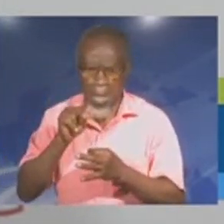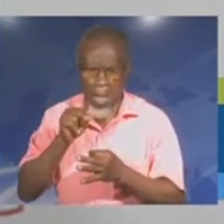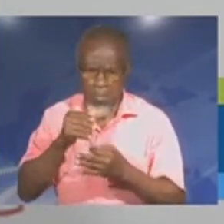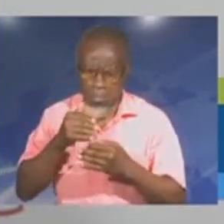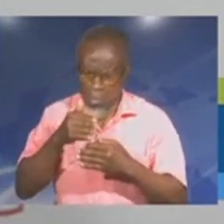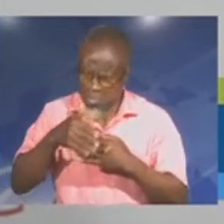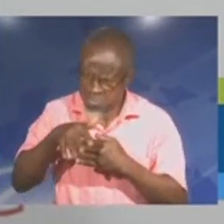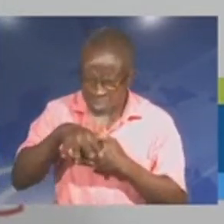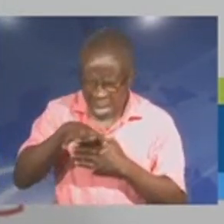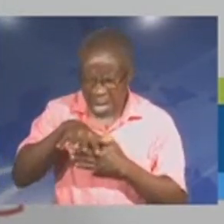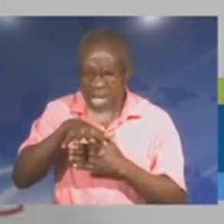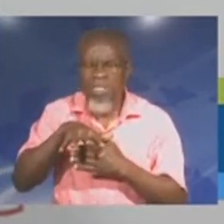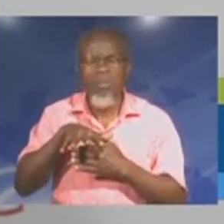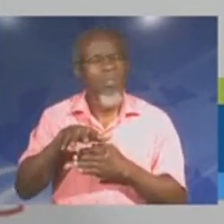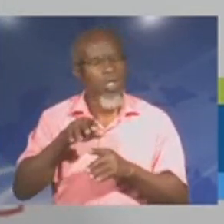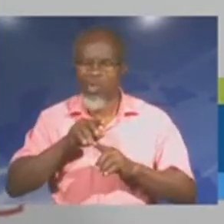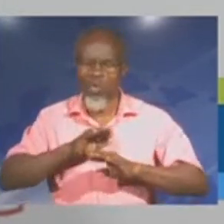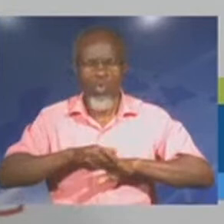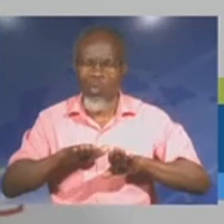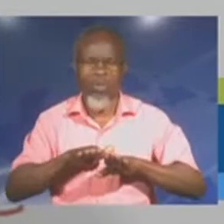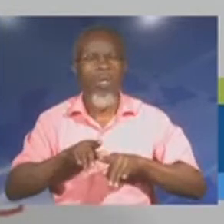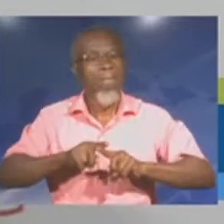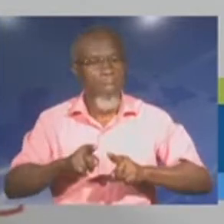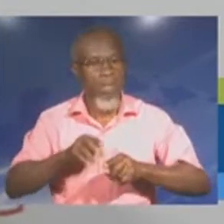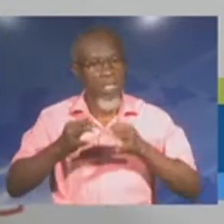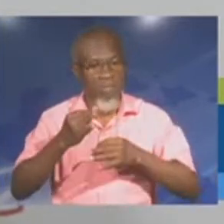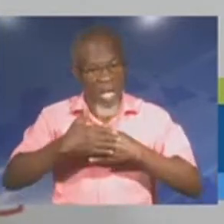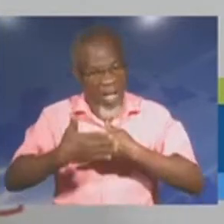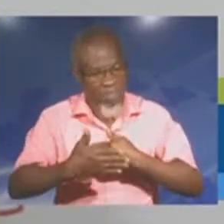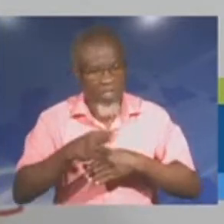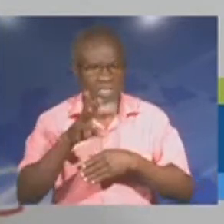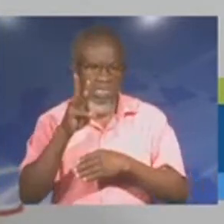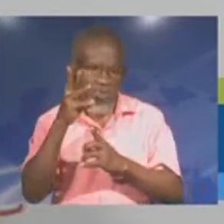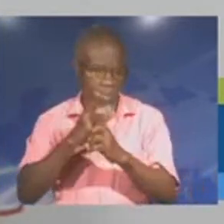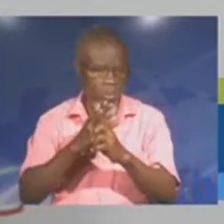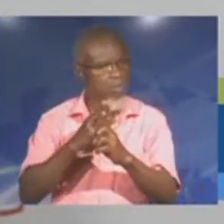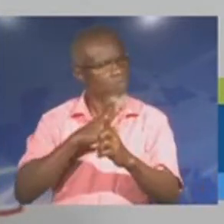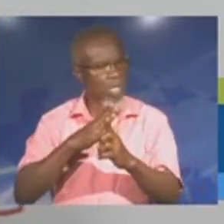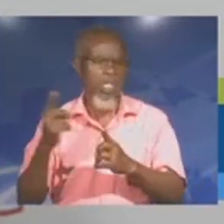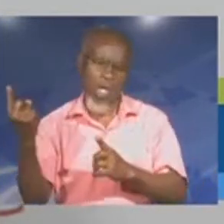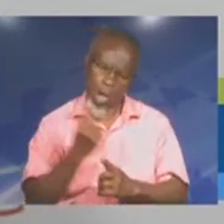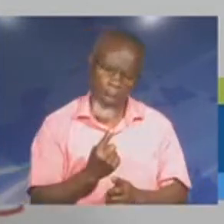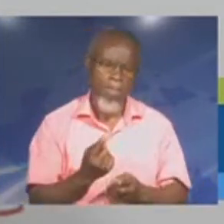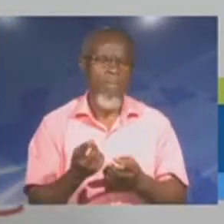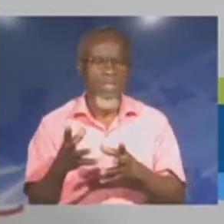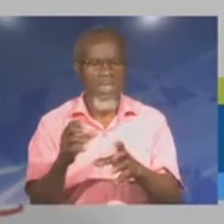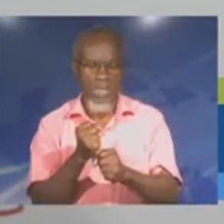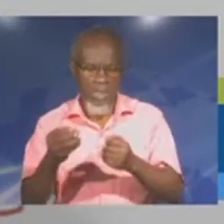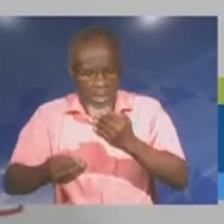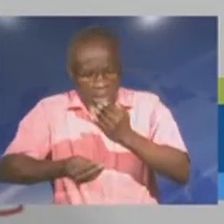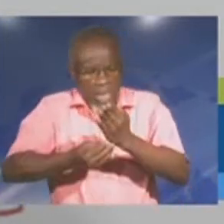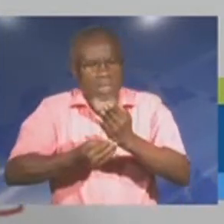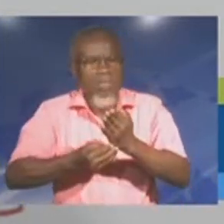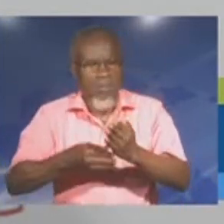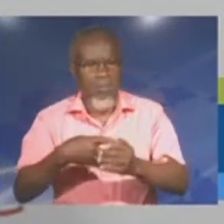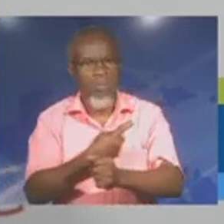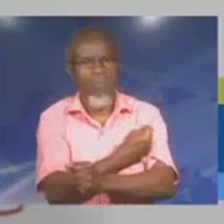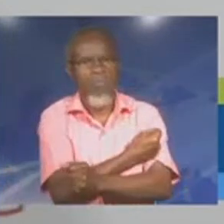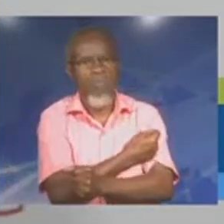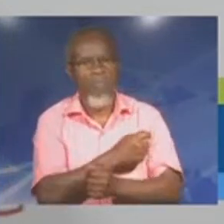urge parents and children in that 12 to 18 age group, especially those who